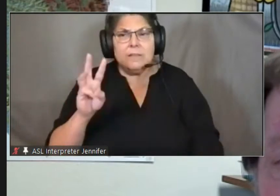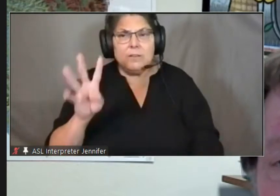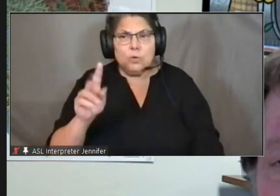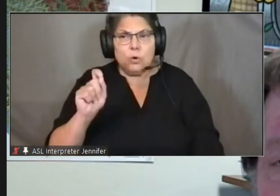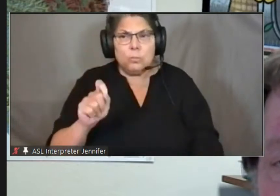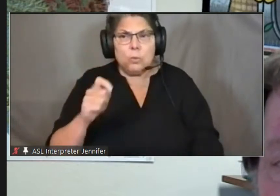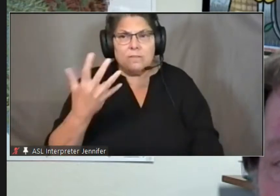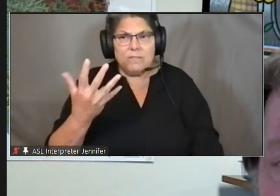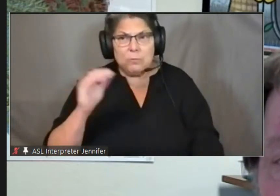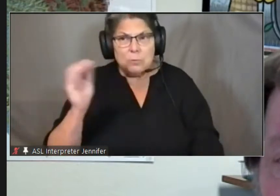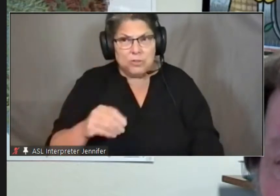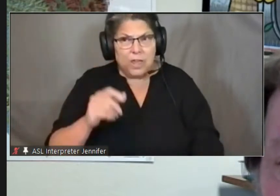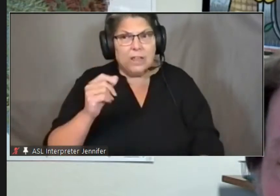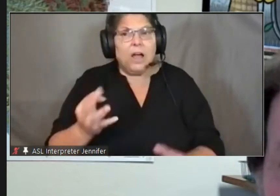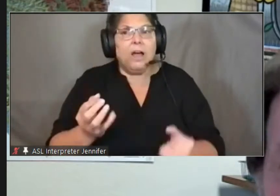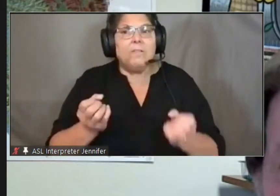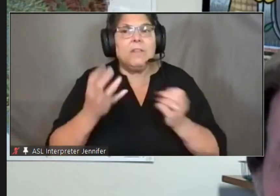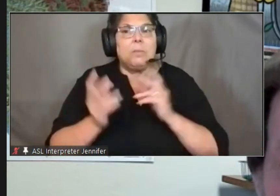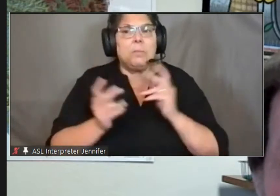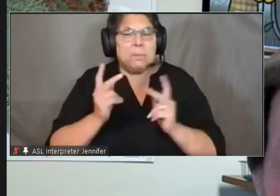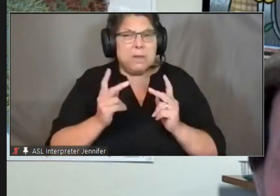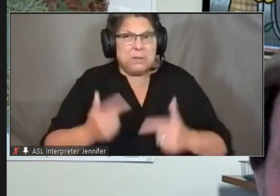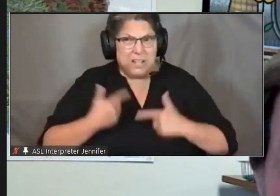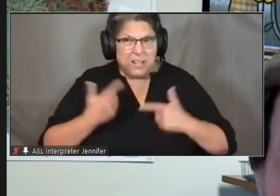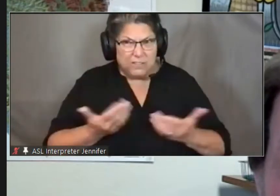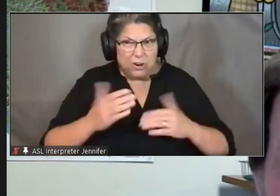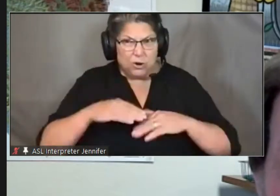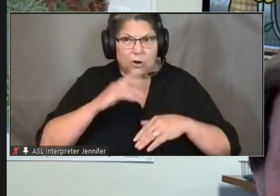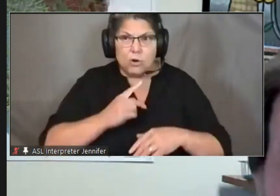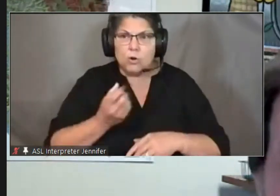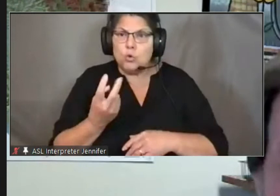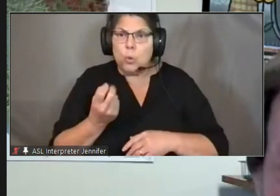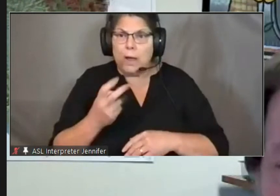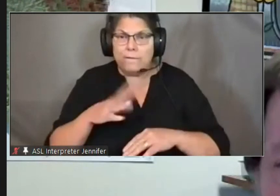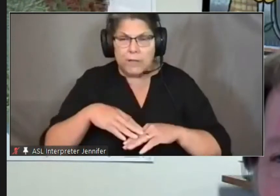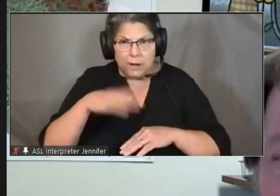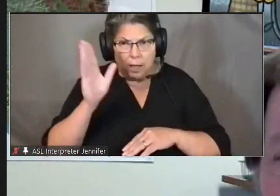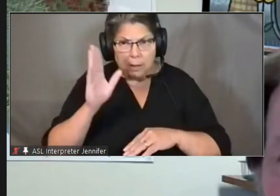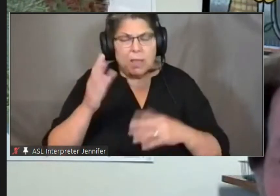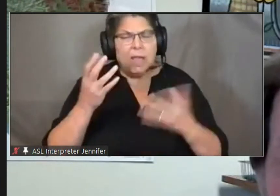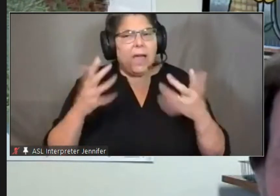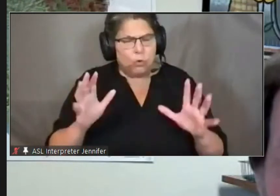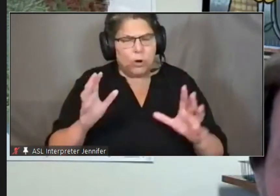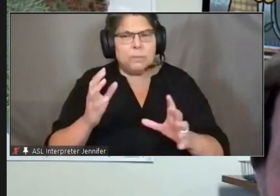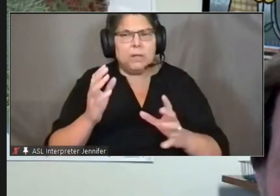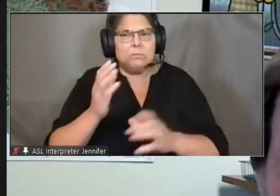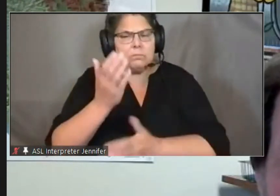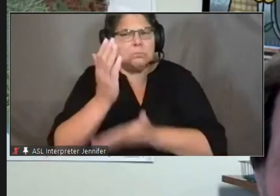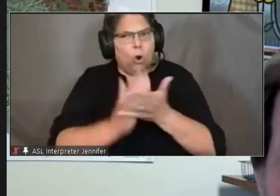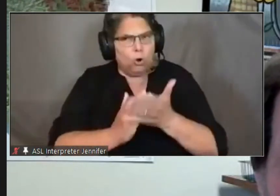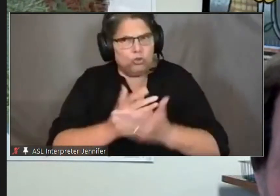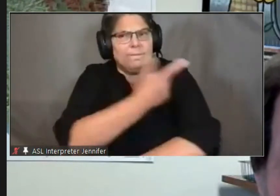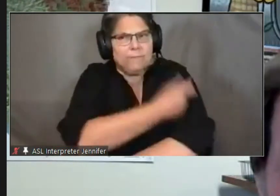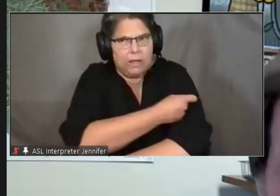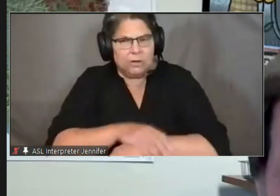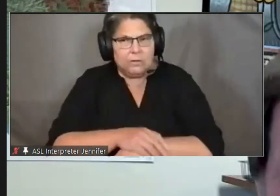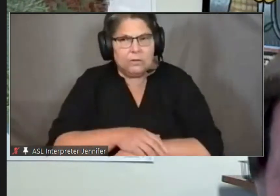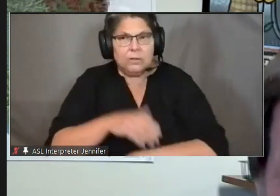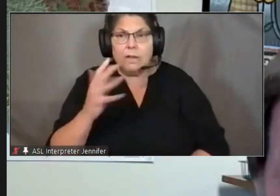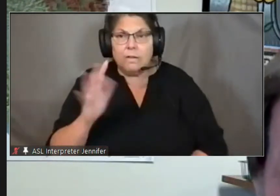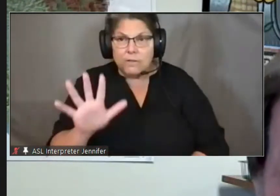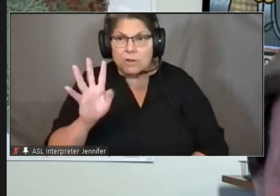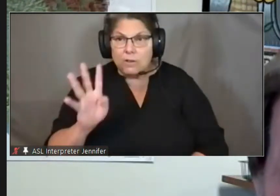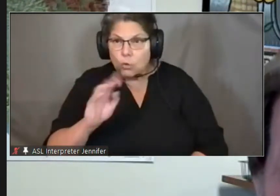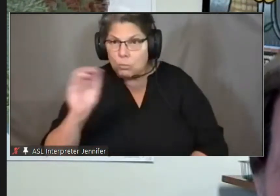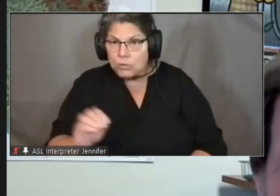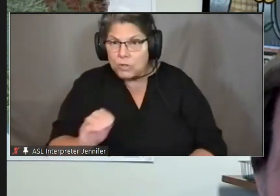64.5% of our population over 12 years old have been at least partially vaccinated. 54% are fully